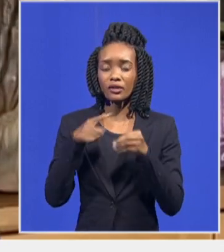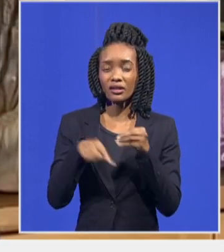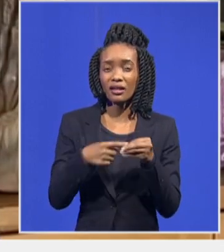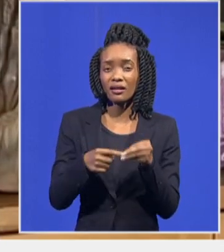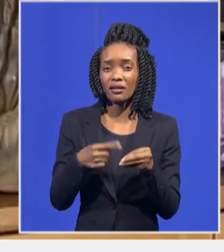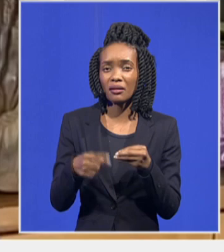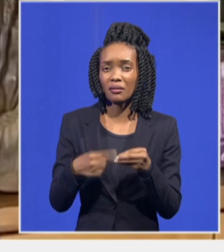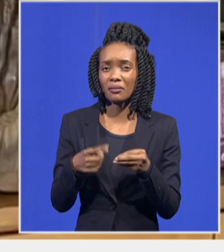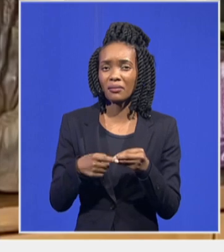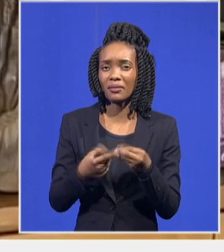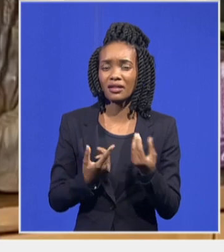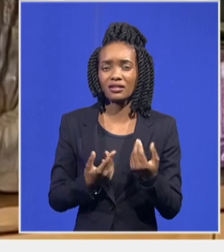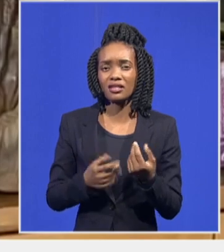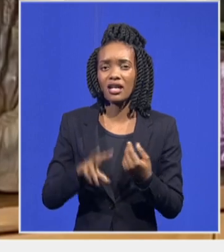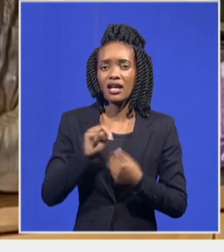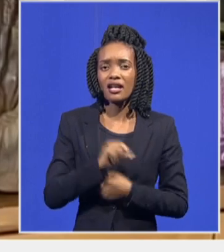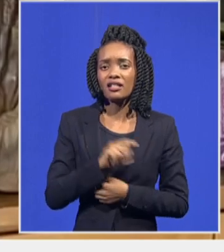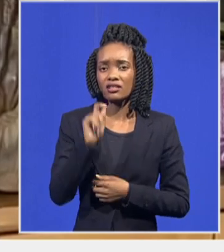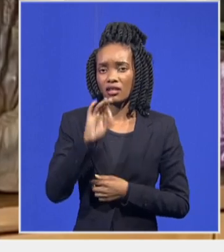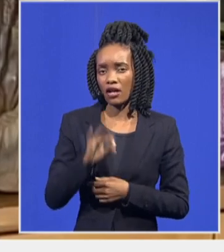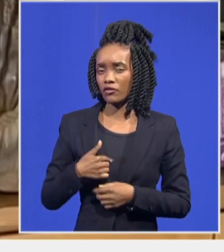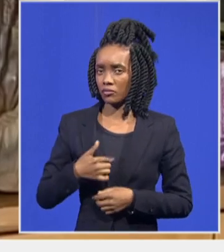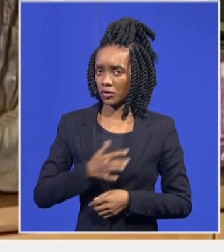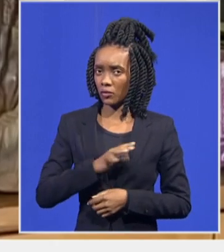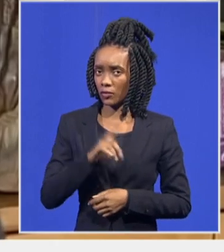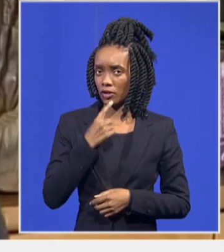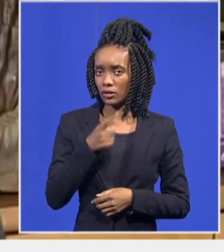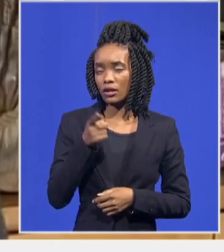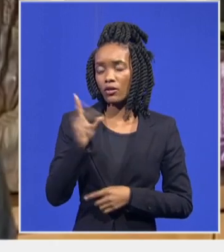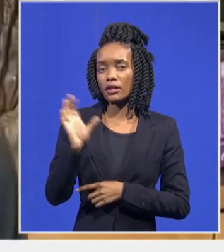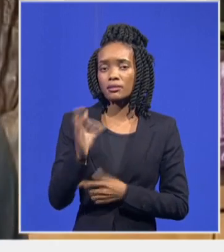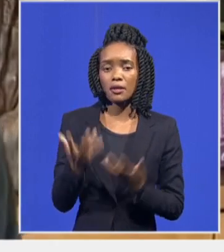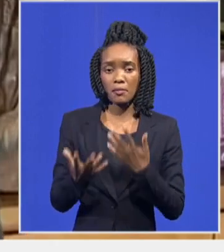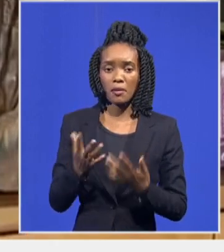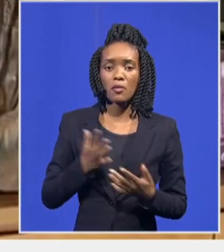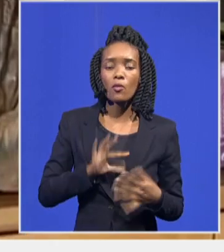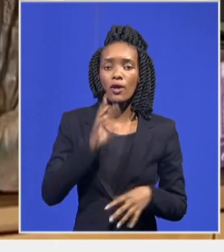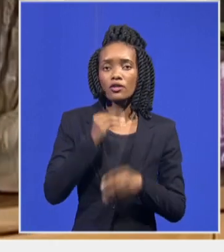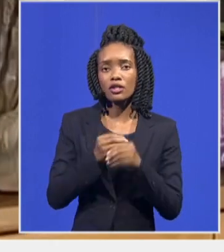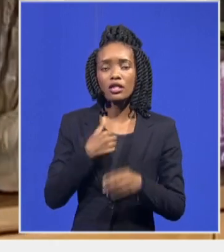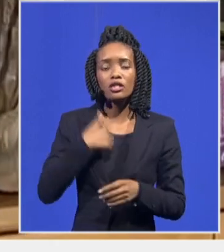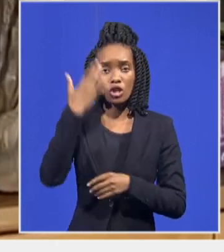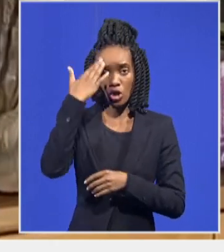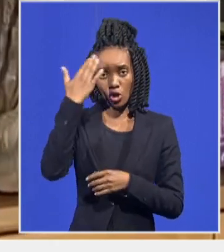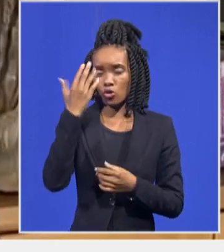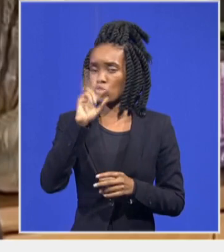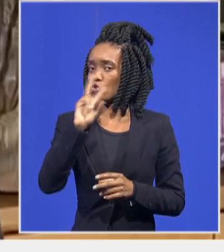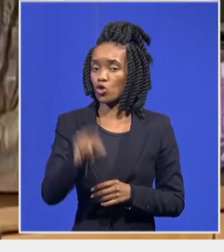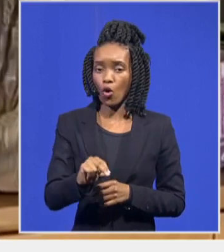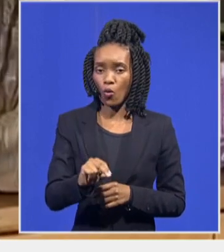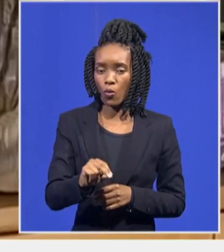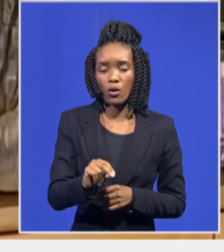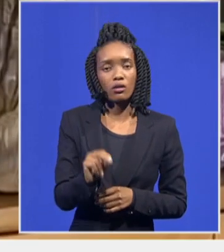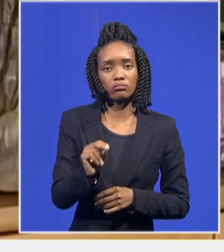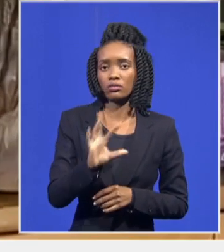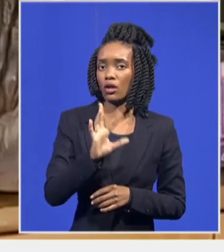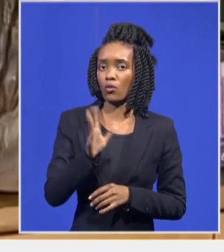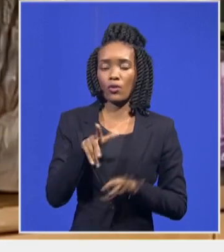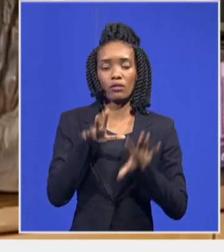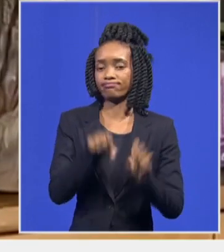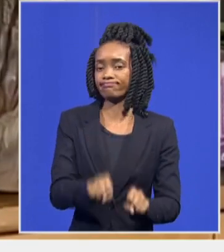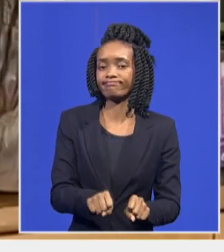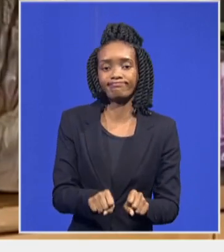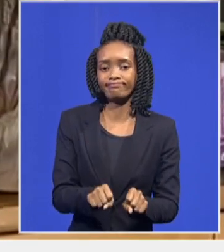the MTEF. Here, I just want to say, and Crispin might want to add, no, the MTEF is not going to take over the just